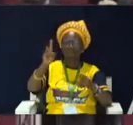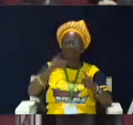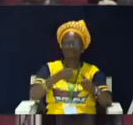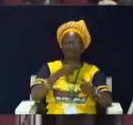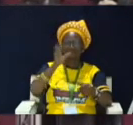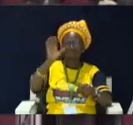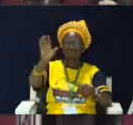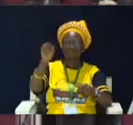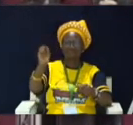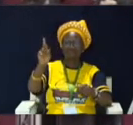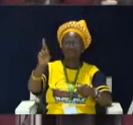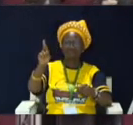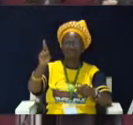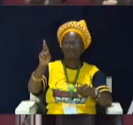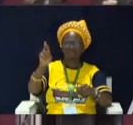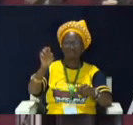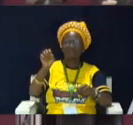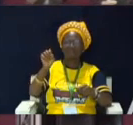1 Corinthians 11,